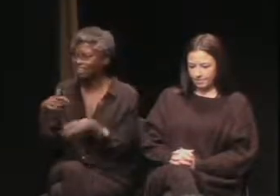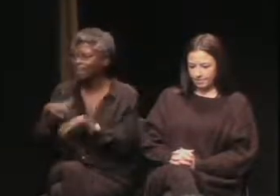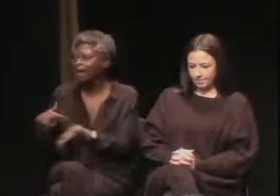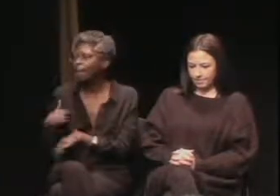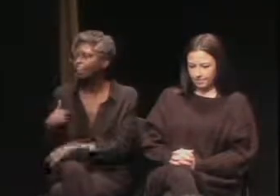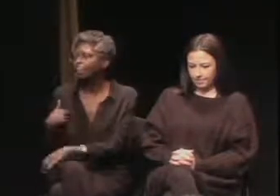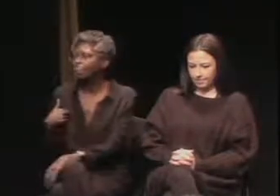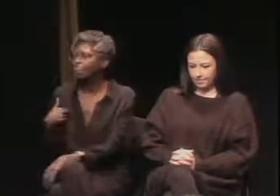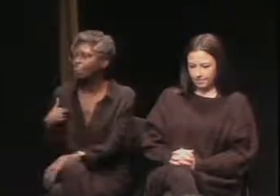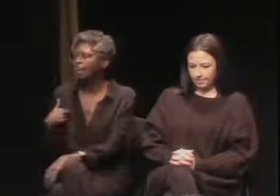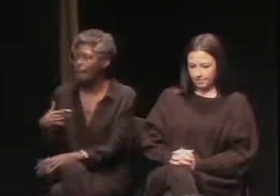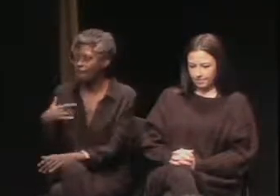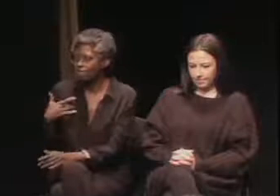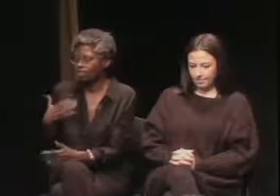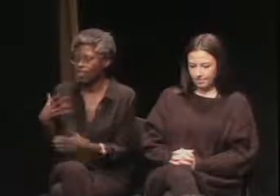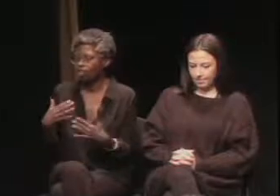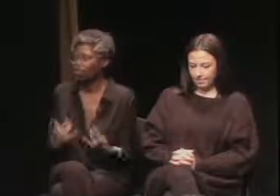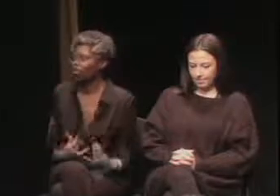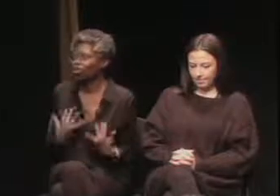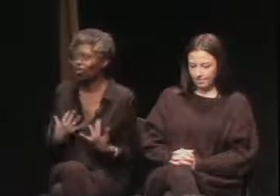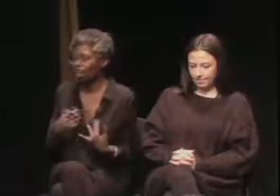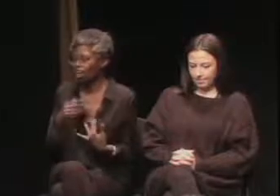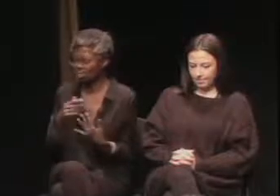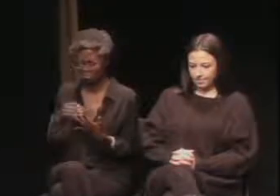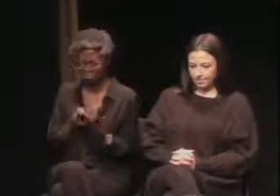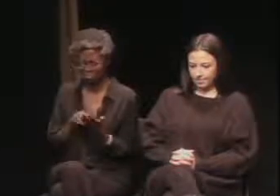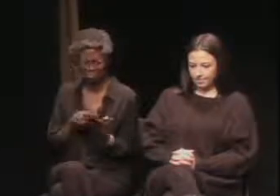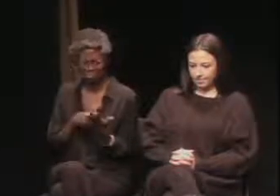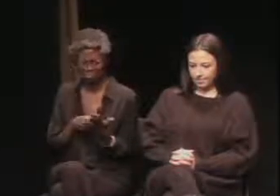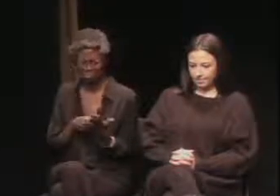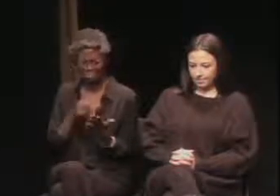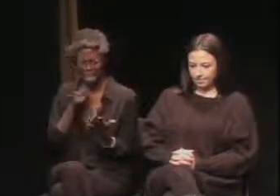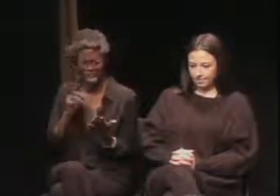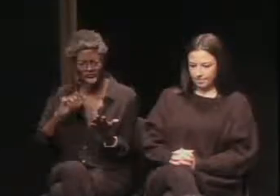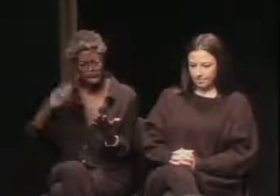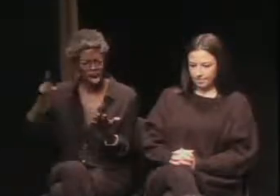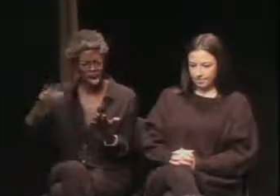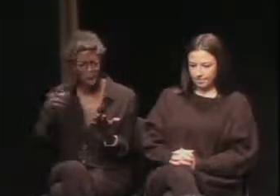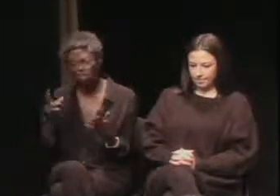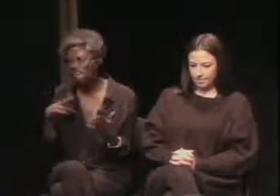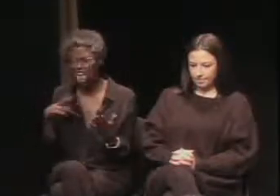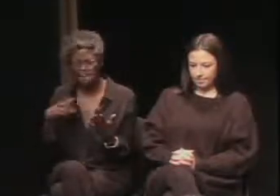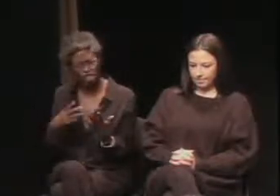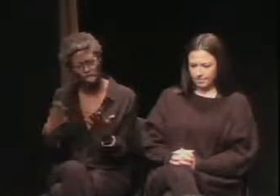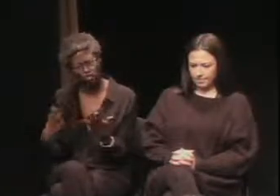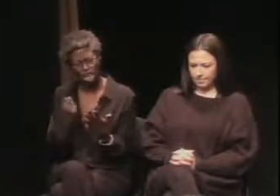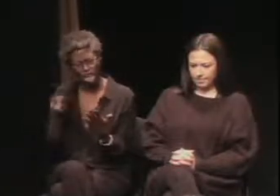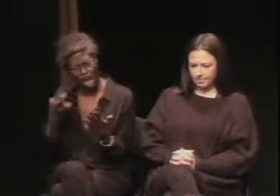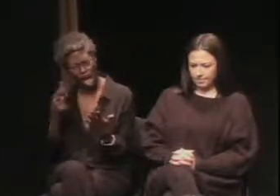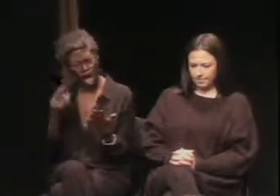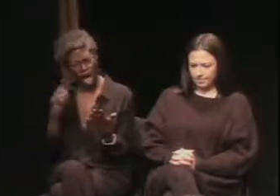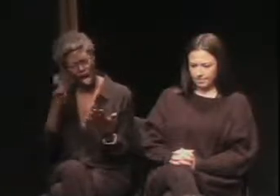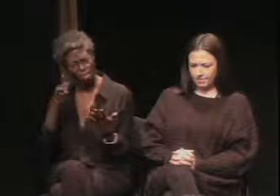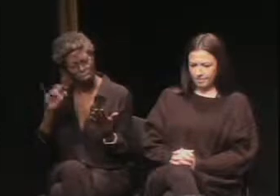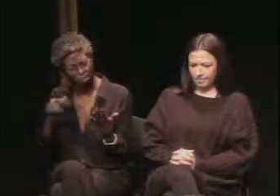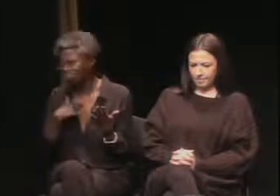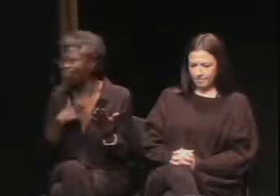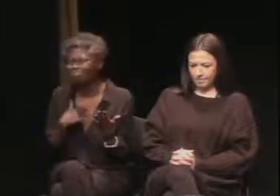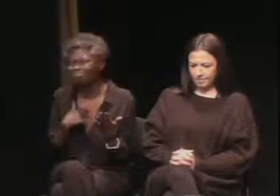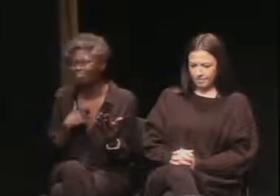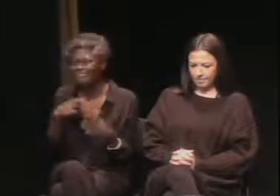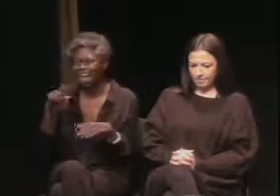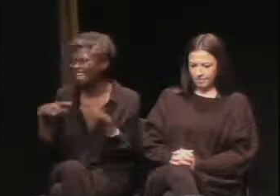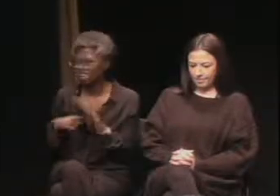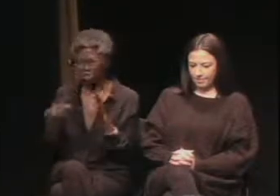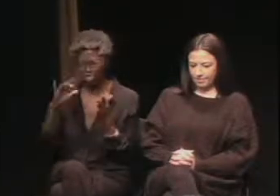them documented in these things. Yeah. It was like, go on vacation, get a hobby, right? And I was like, well, no, again, I can't afford